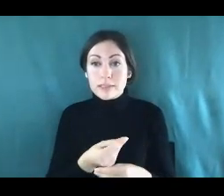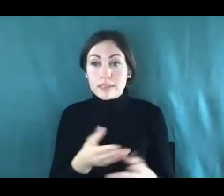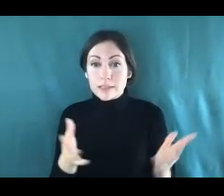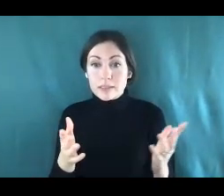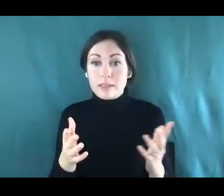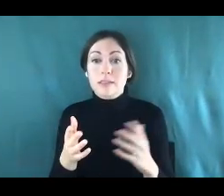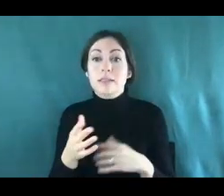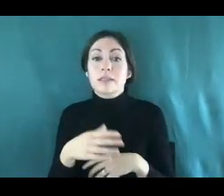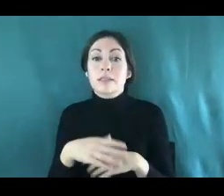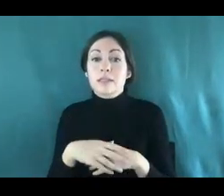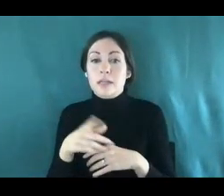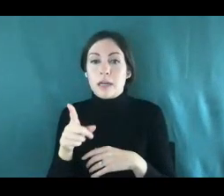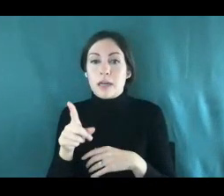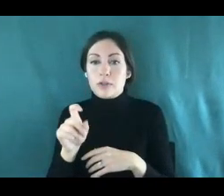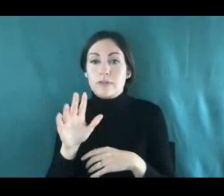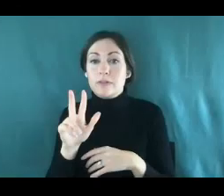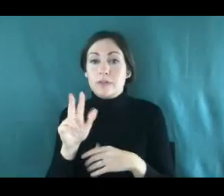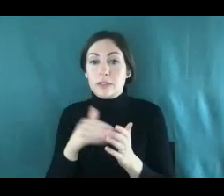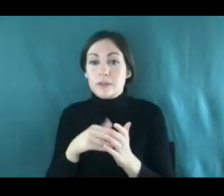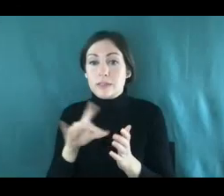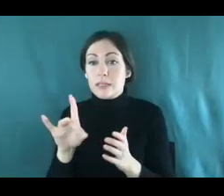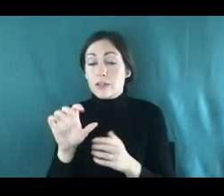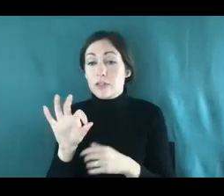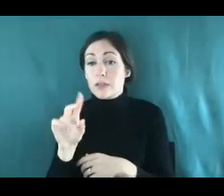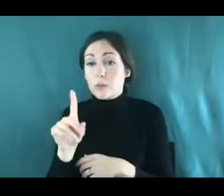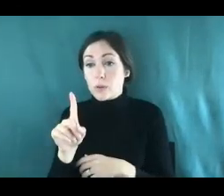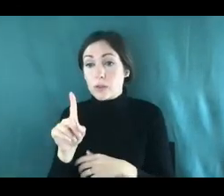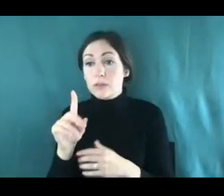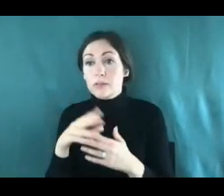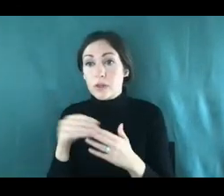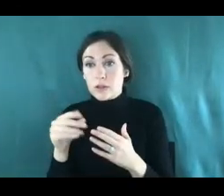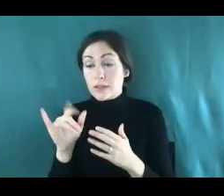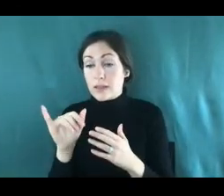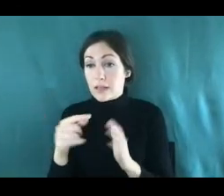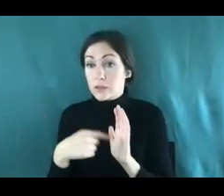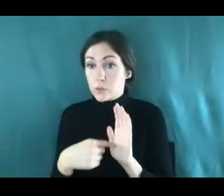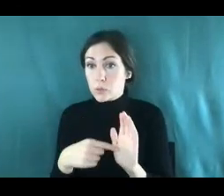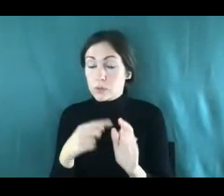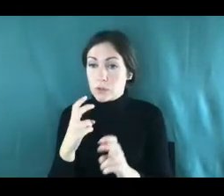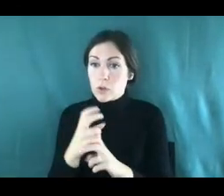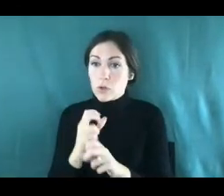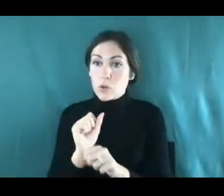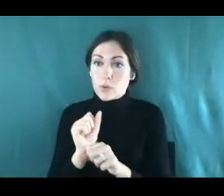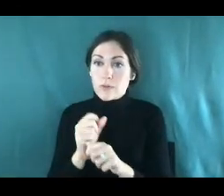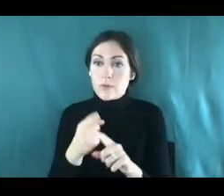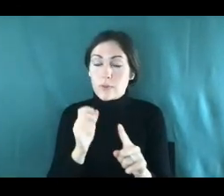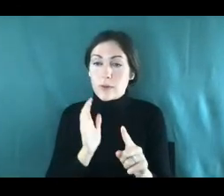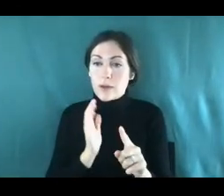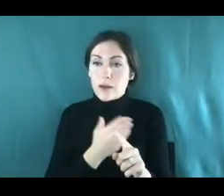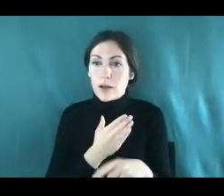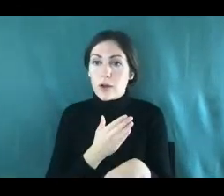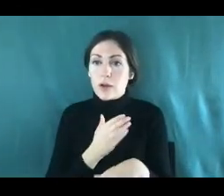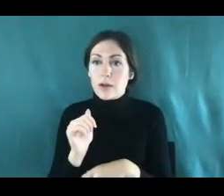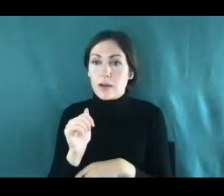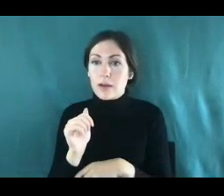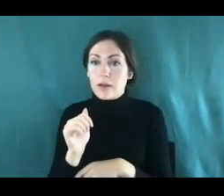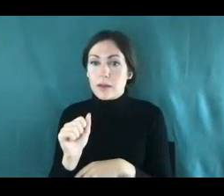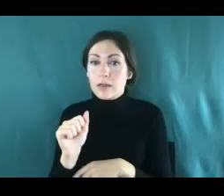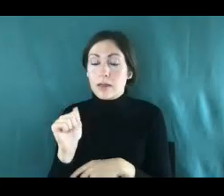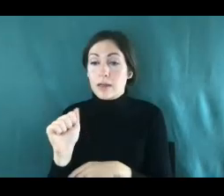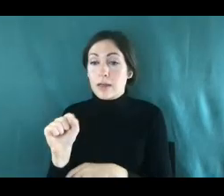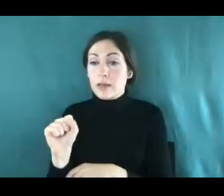$153,891 and some change. And this does reflect, I'm happy to say, the hard work of our ASOs,